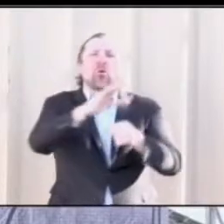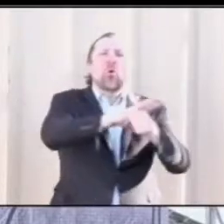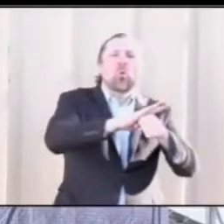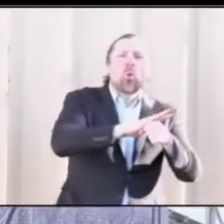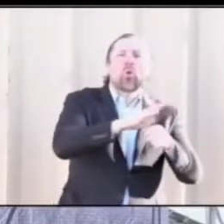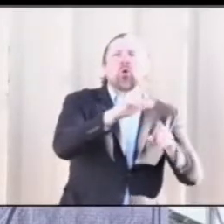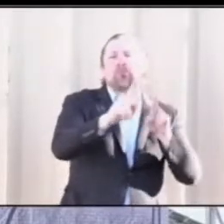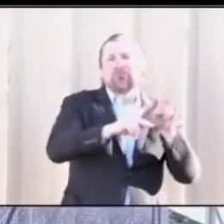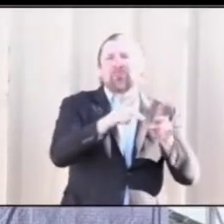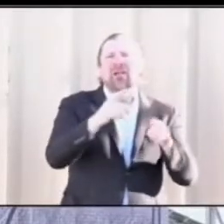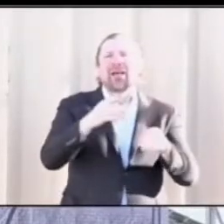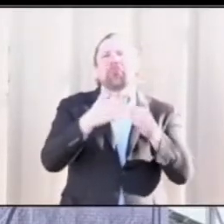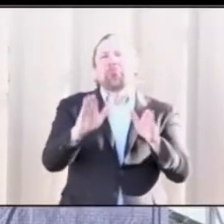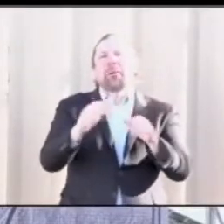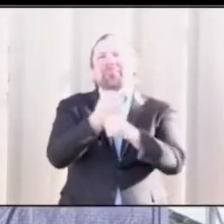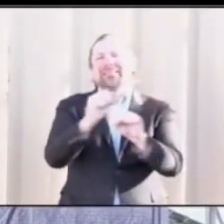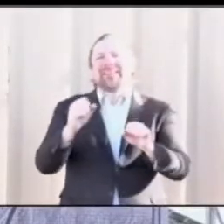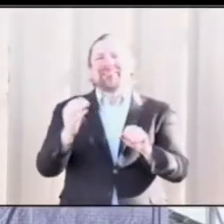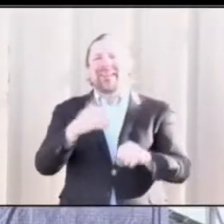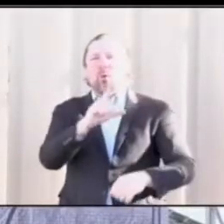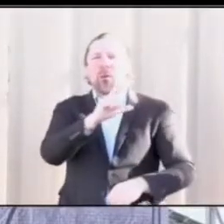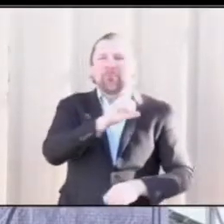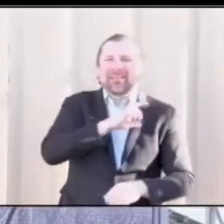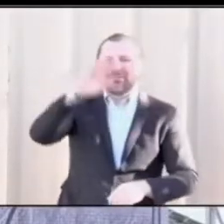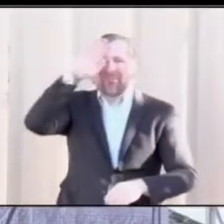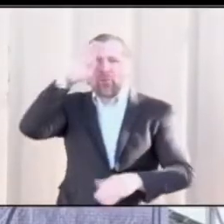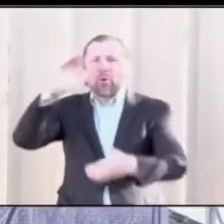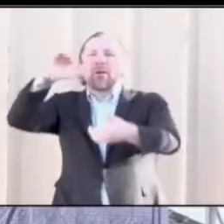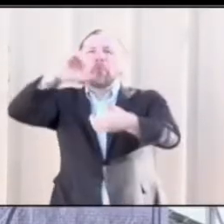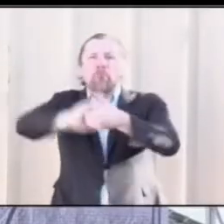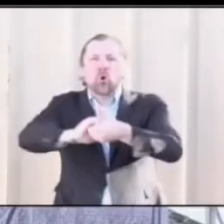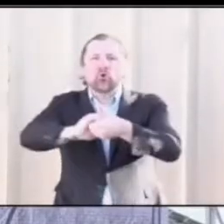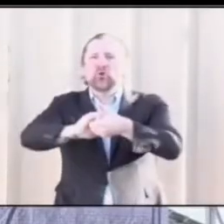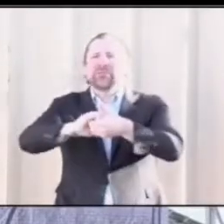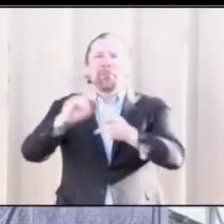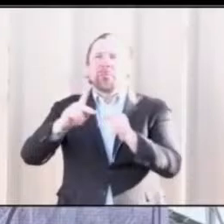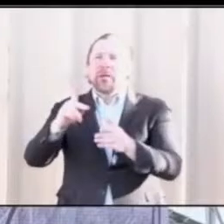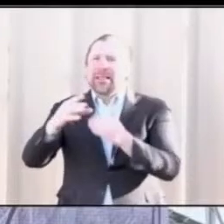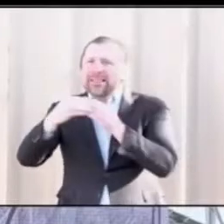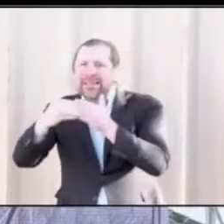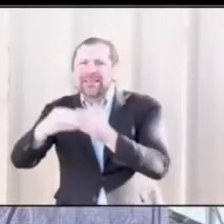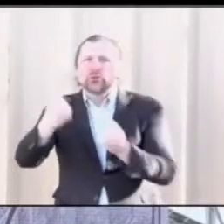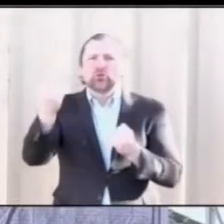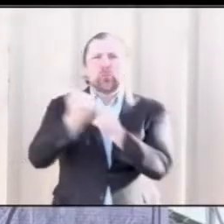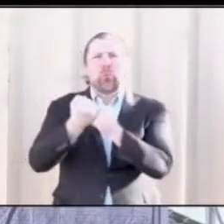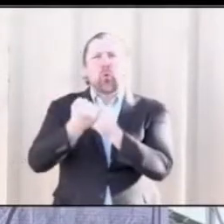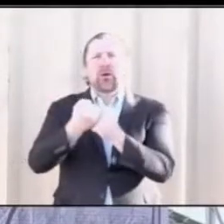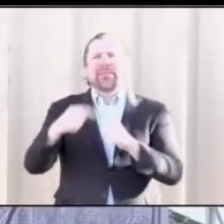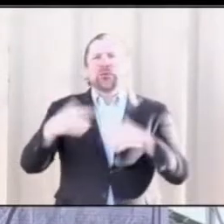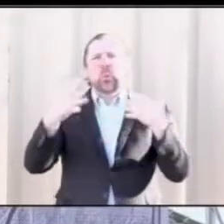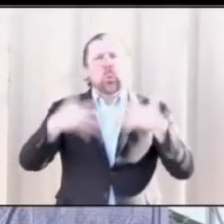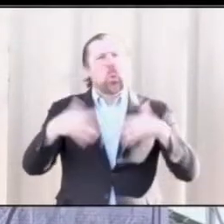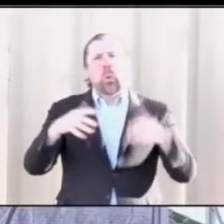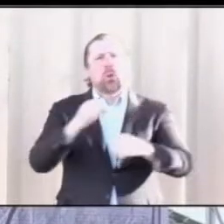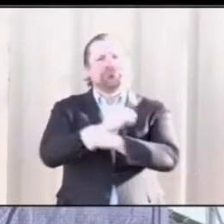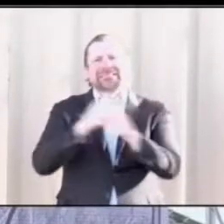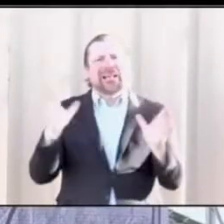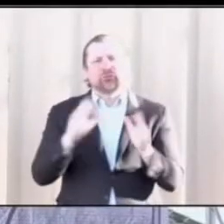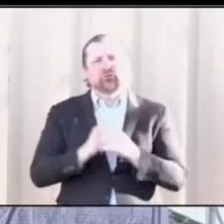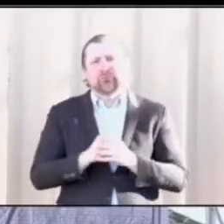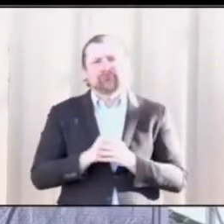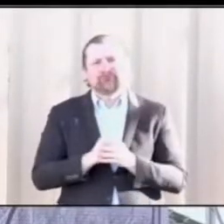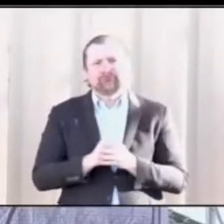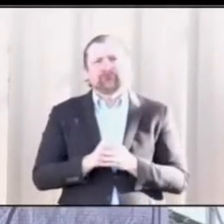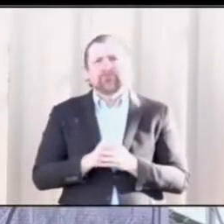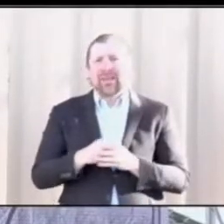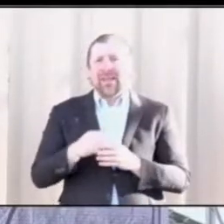our public safety partners that have been steadfast in their leadership and support through this unprecedented disaster. And to our